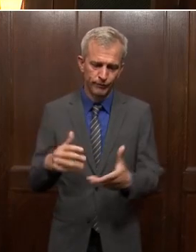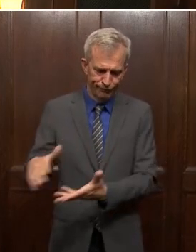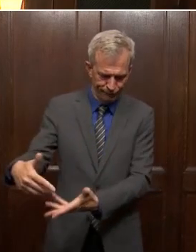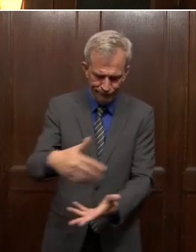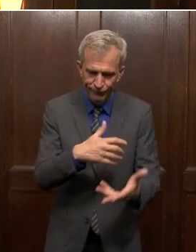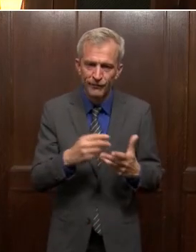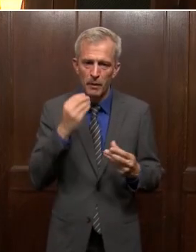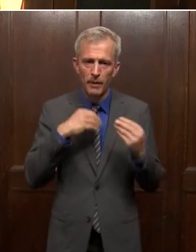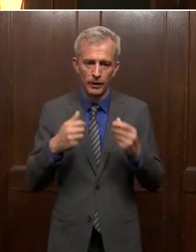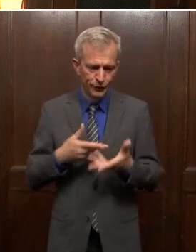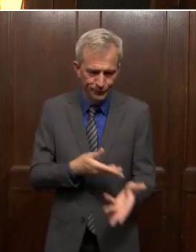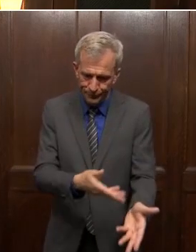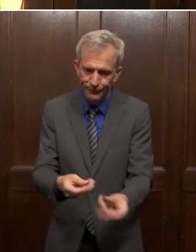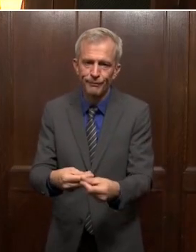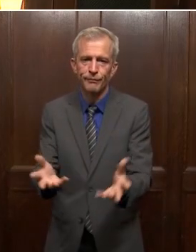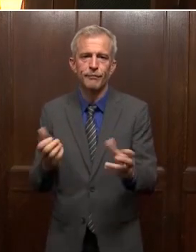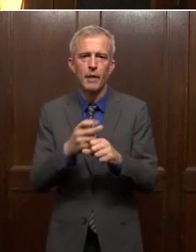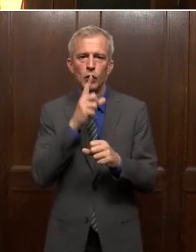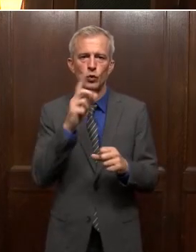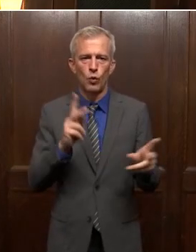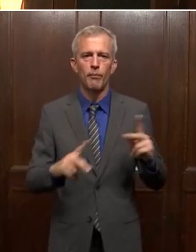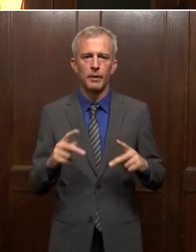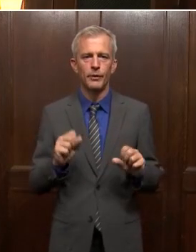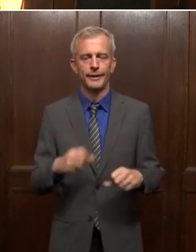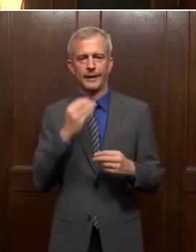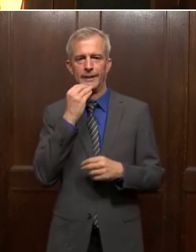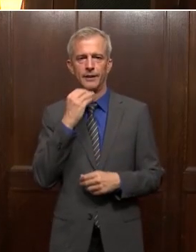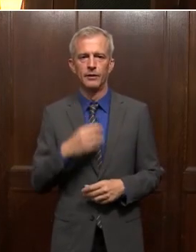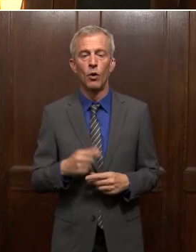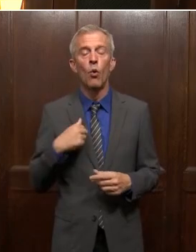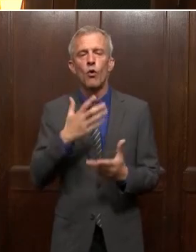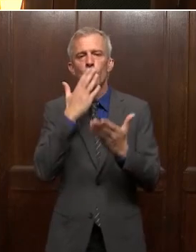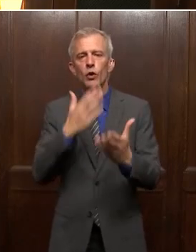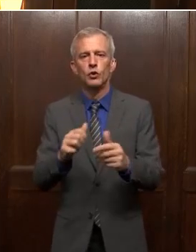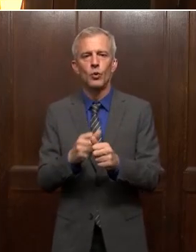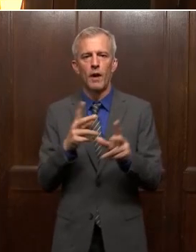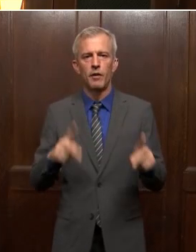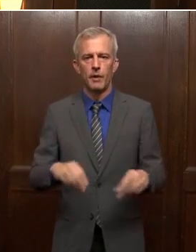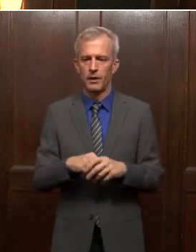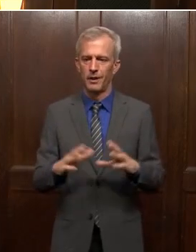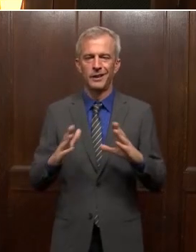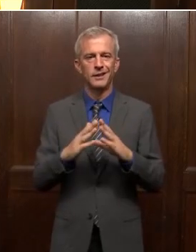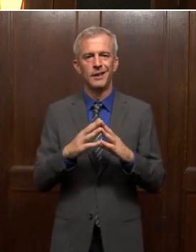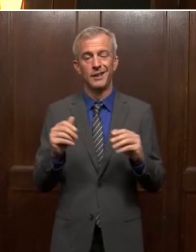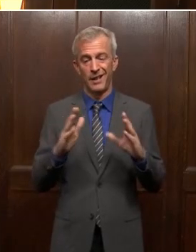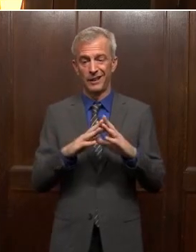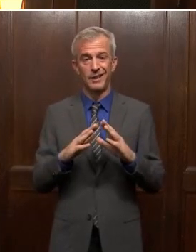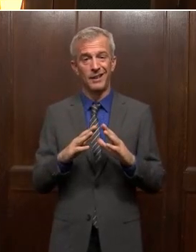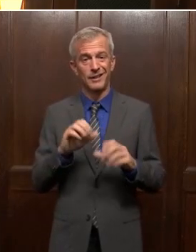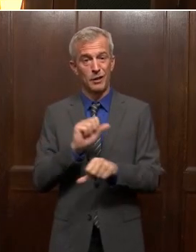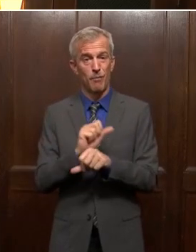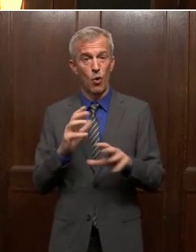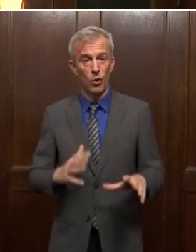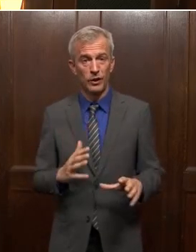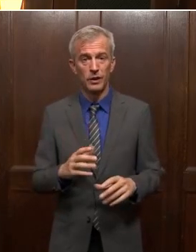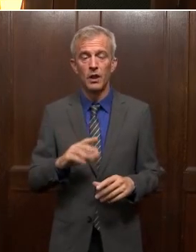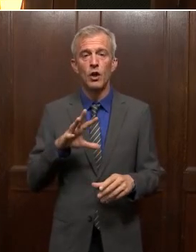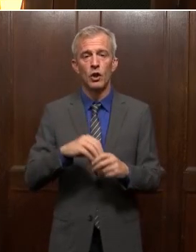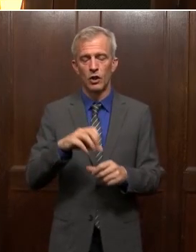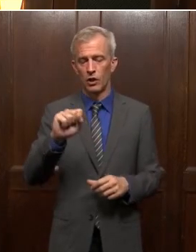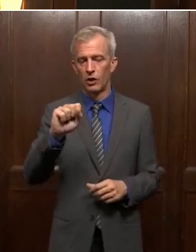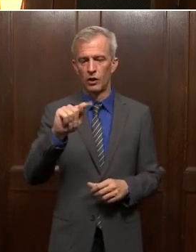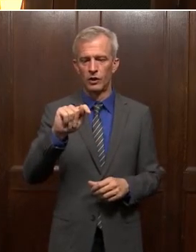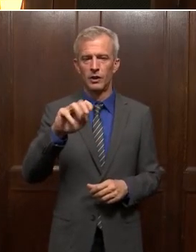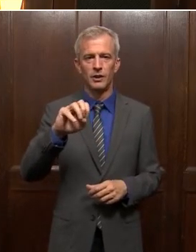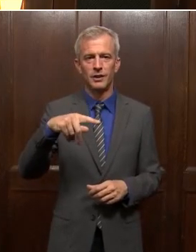need. And we're so grateful to everyone in this city and in this city family, especially, who stepped up, including Stephen